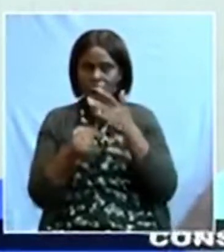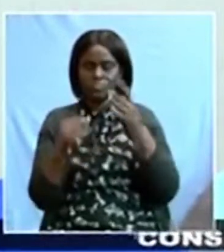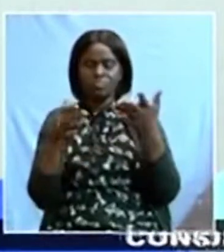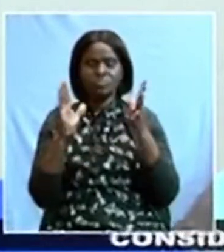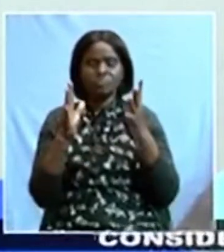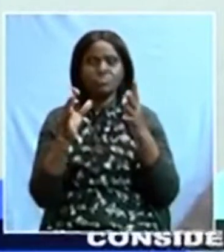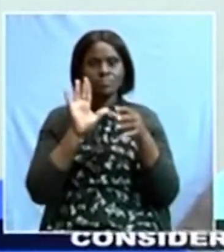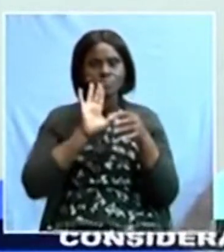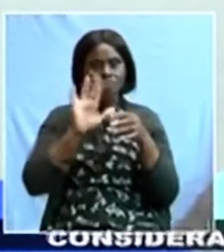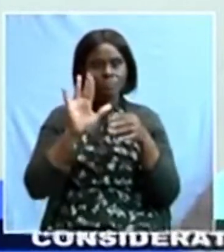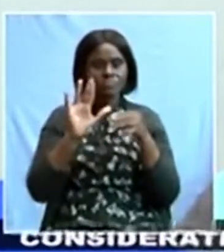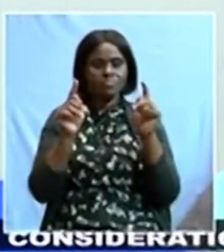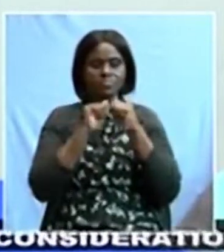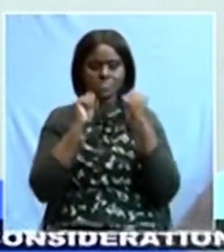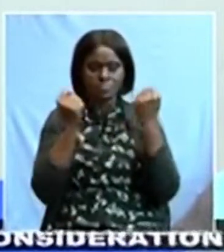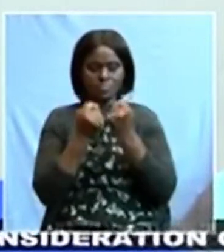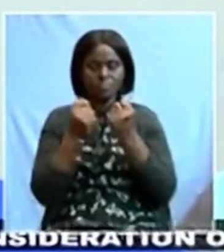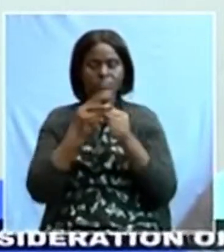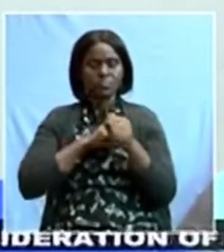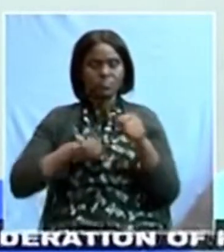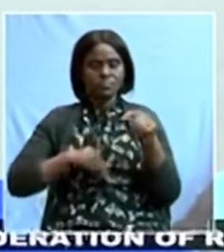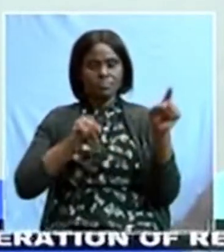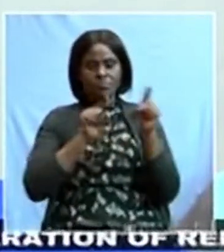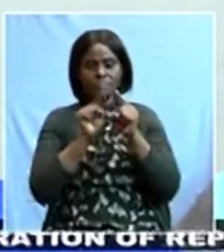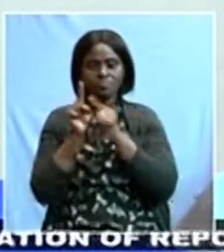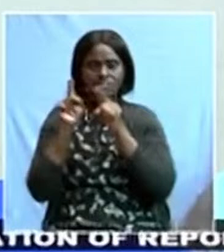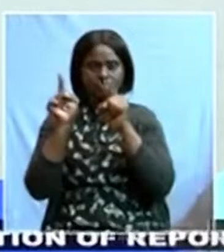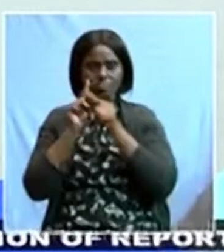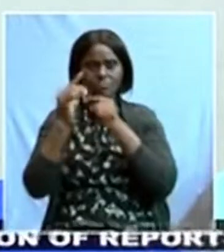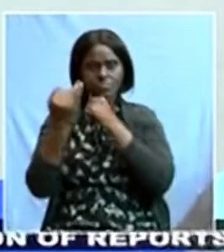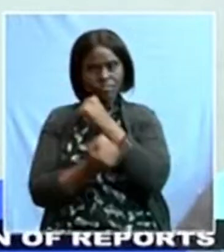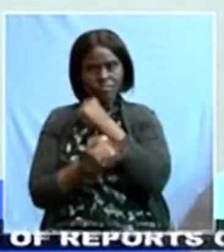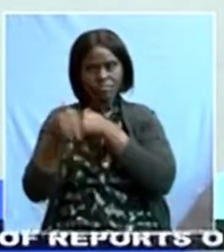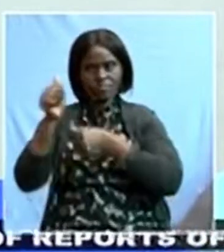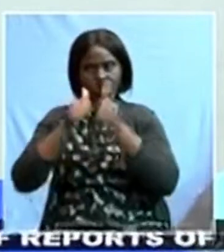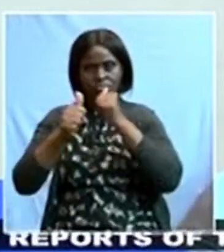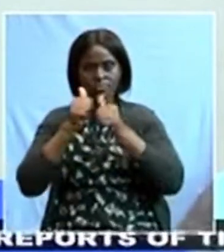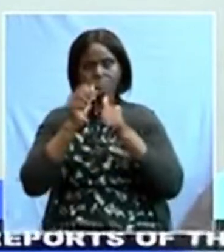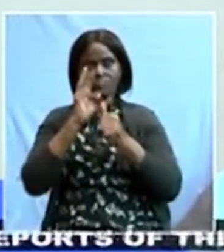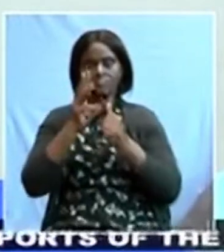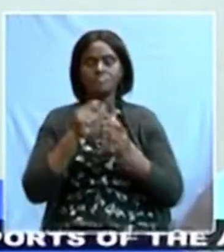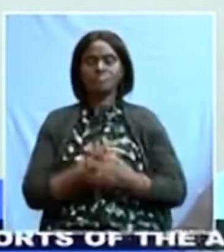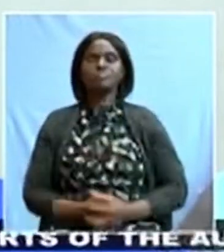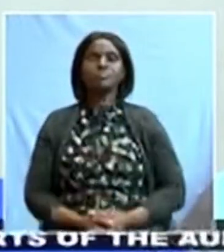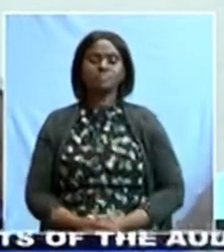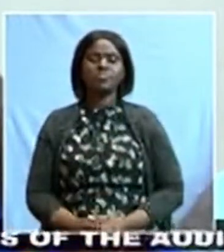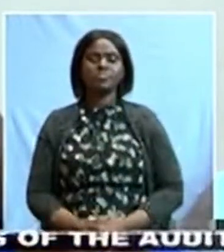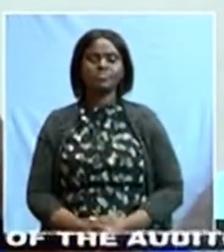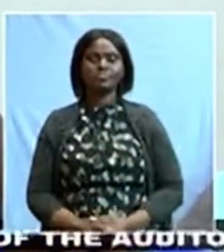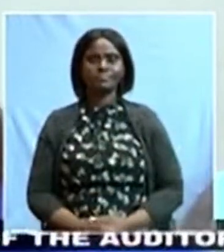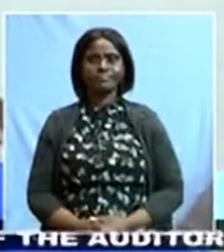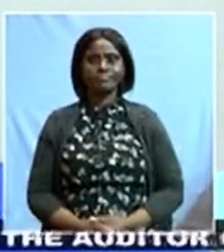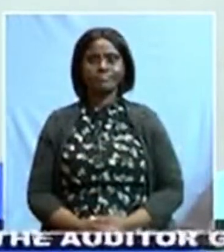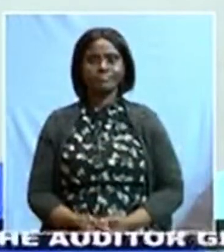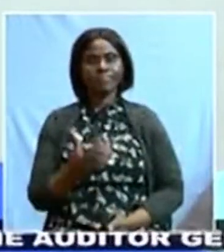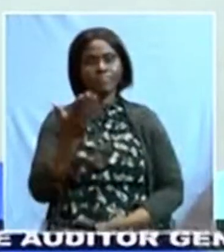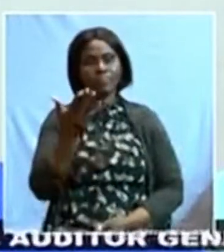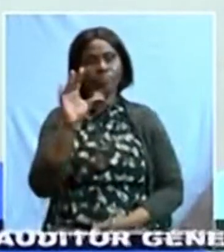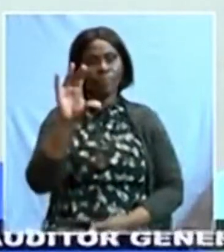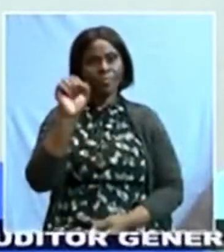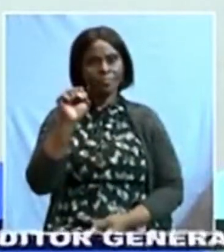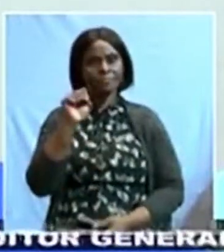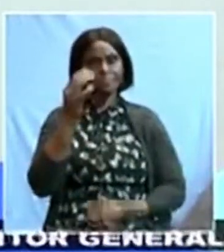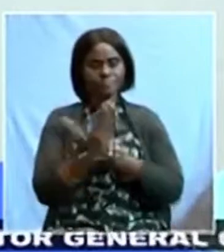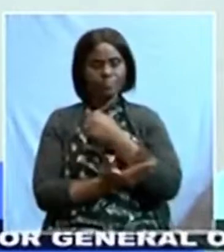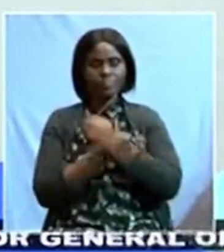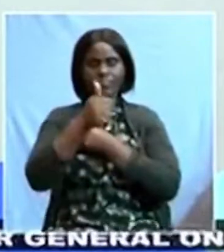allow your delegation members also to introduce themselves. I wish to call upon you, CS, to